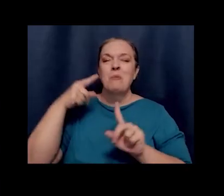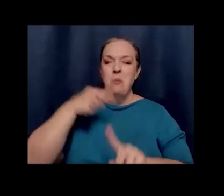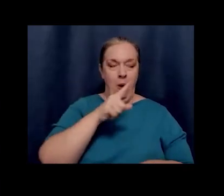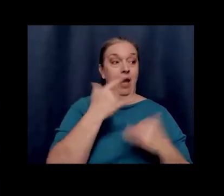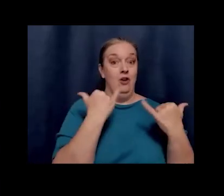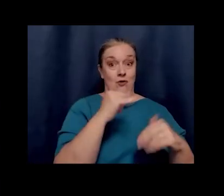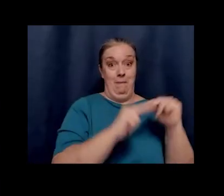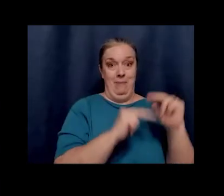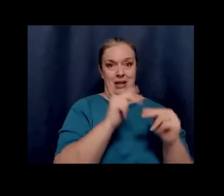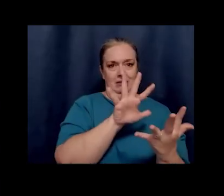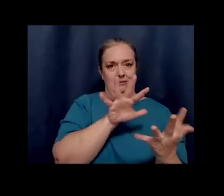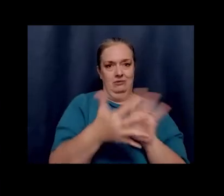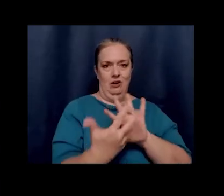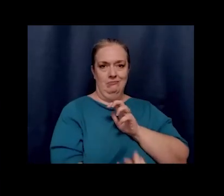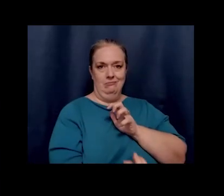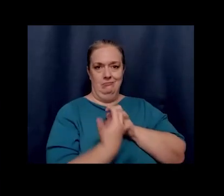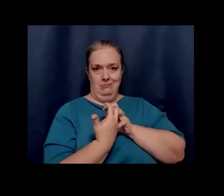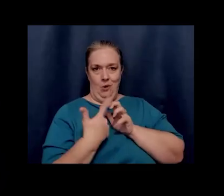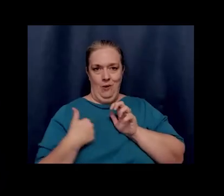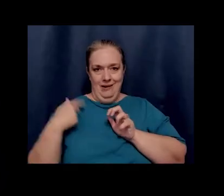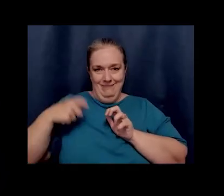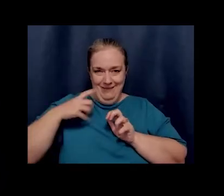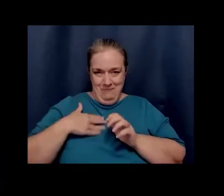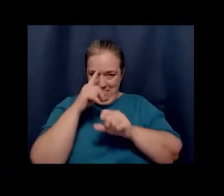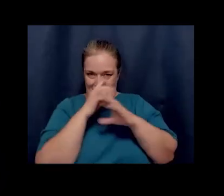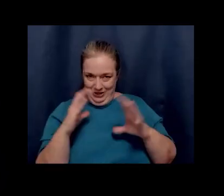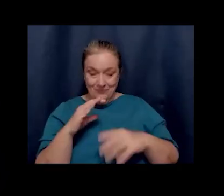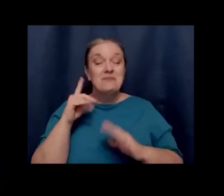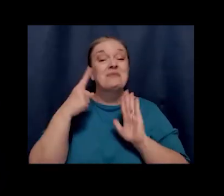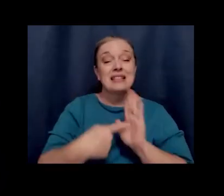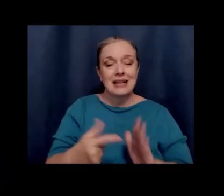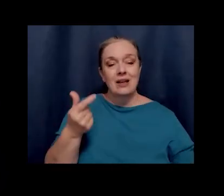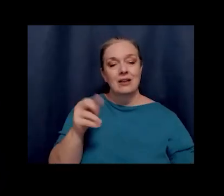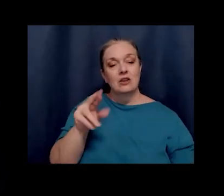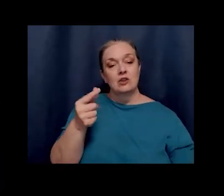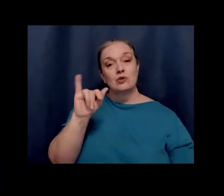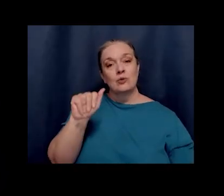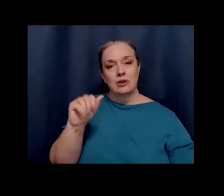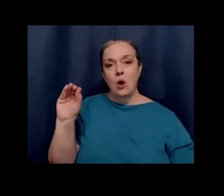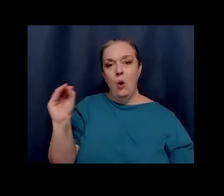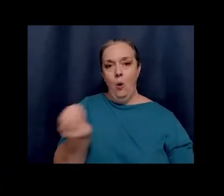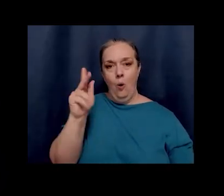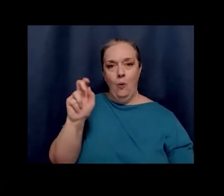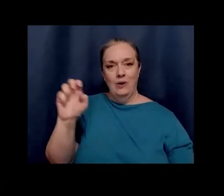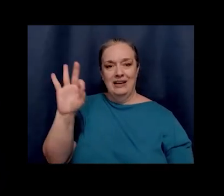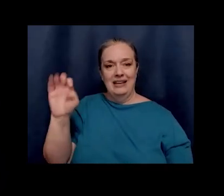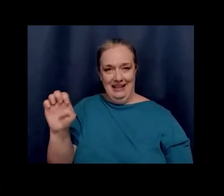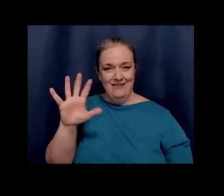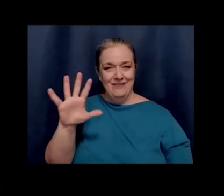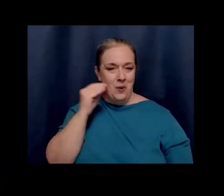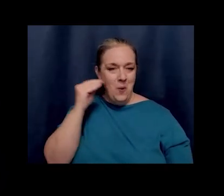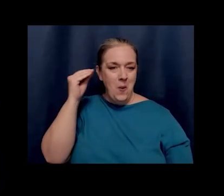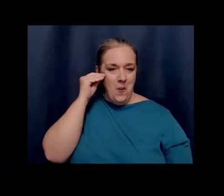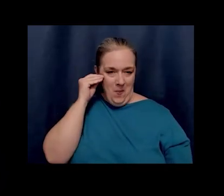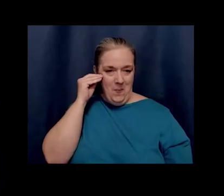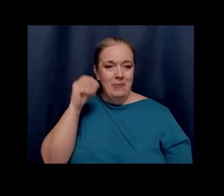and transforming it to suit your needs and vision. Georgia O'Keeffe's home and studio in Abiquiu, New Mexico is perhaps